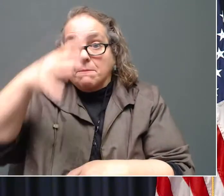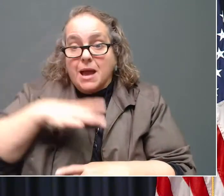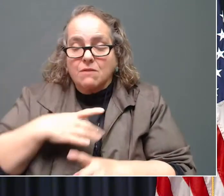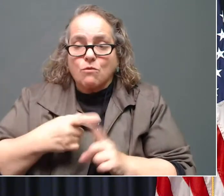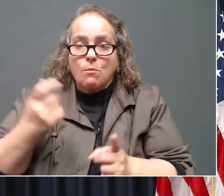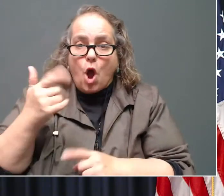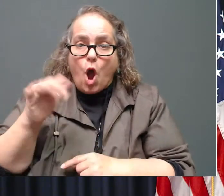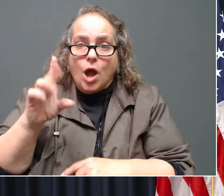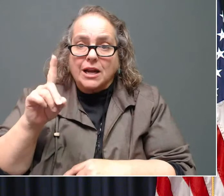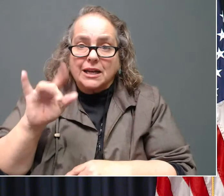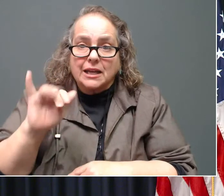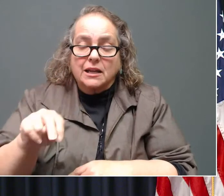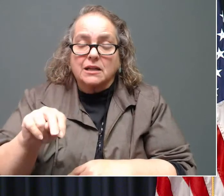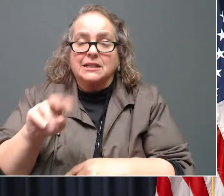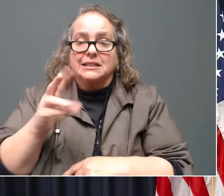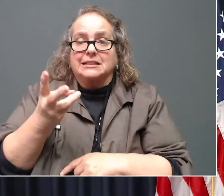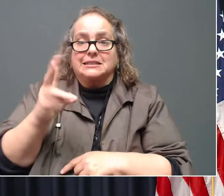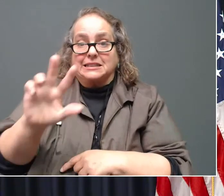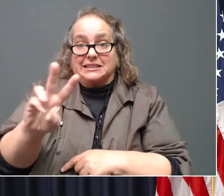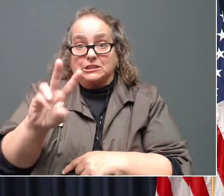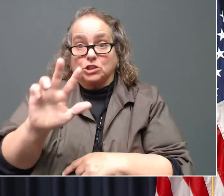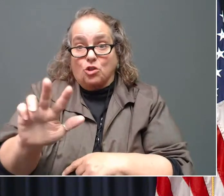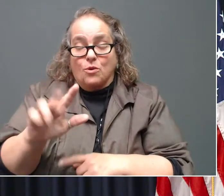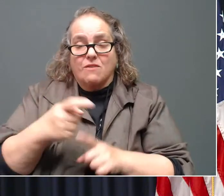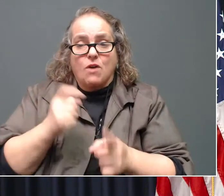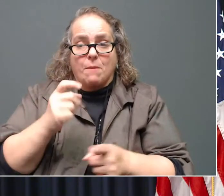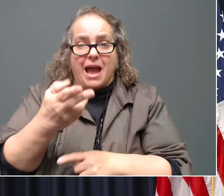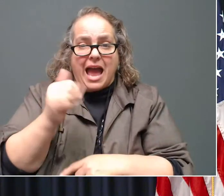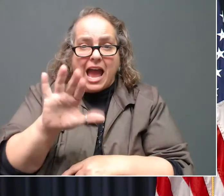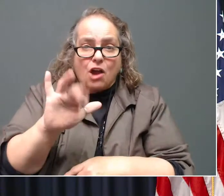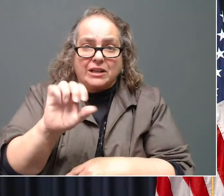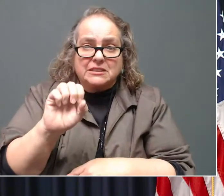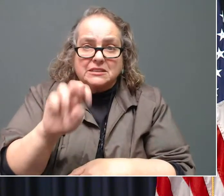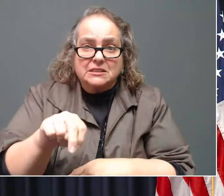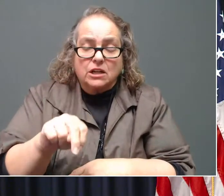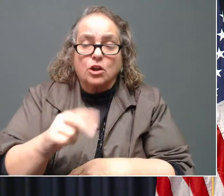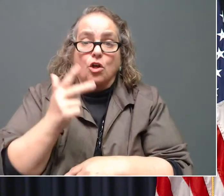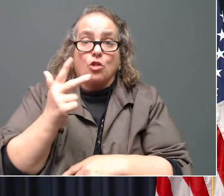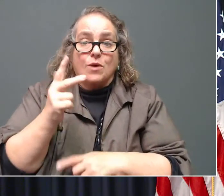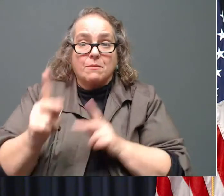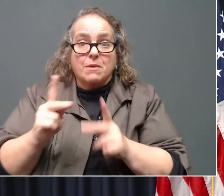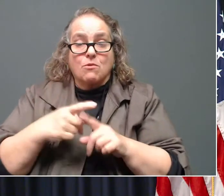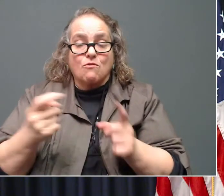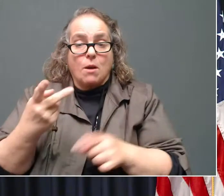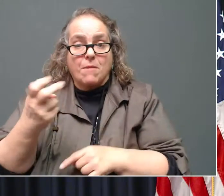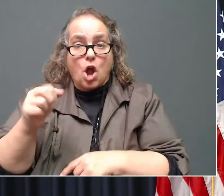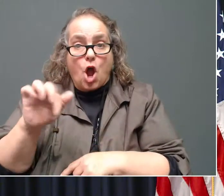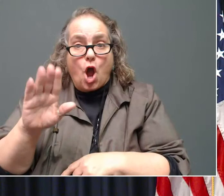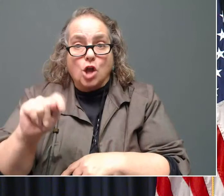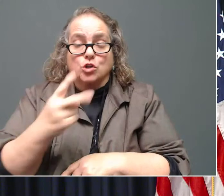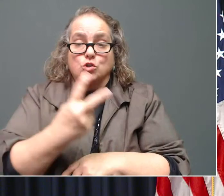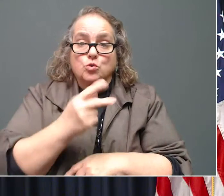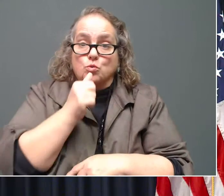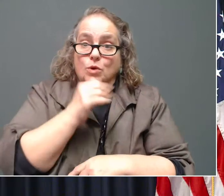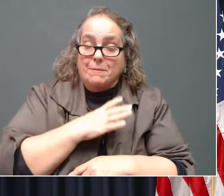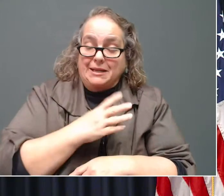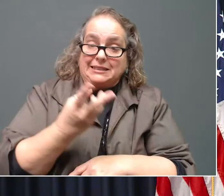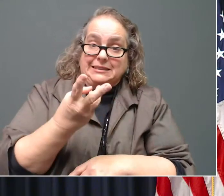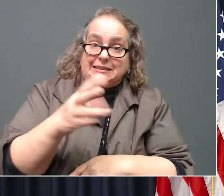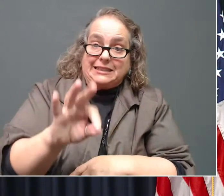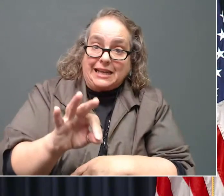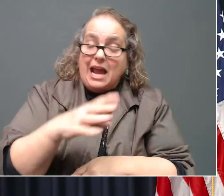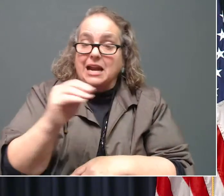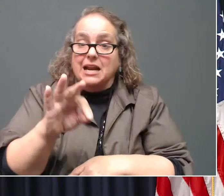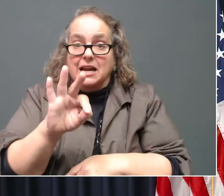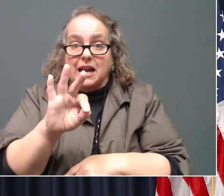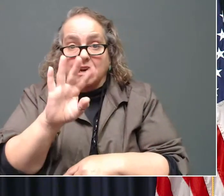63-year-old man in Harrison, 3 individuals in Hart, 2 women ages 69 and 94,